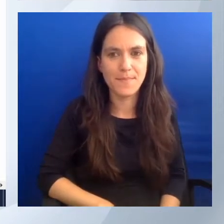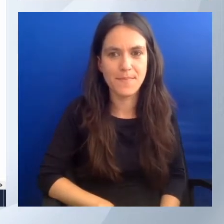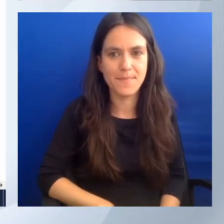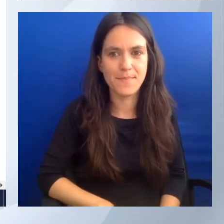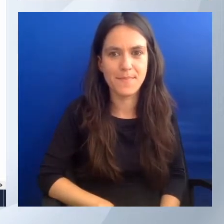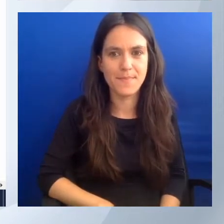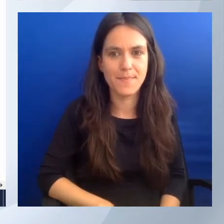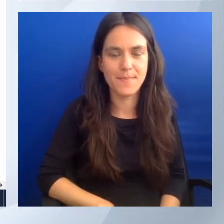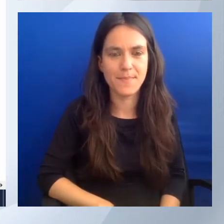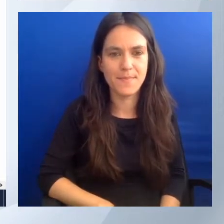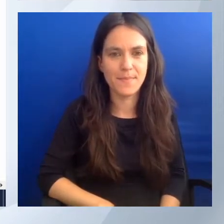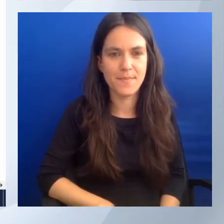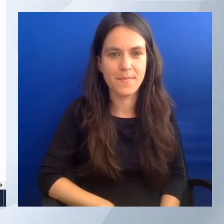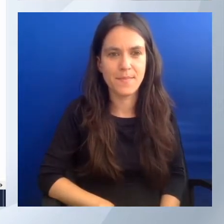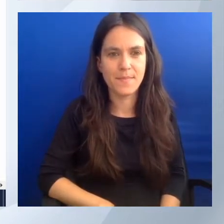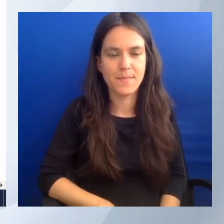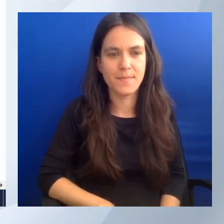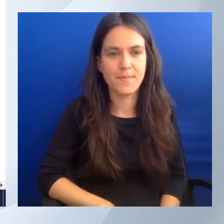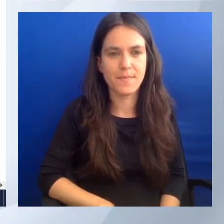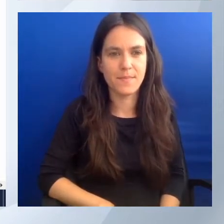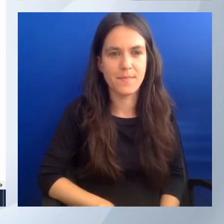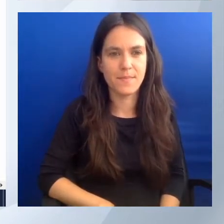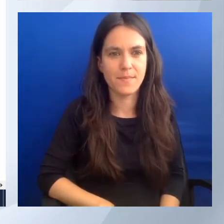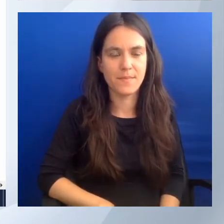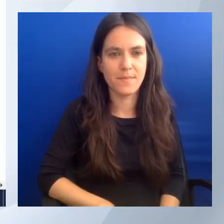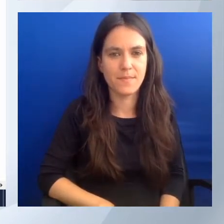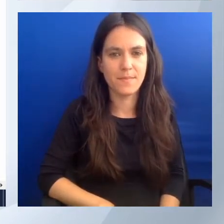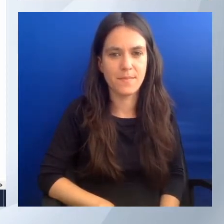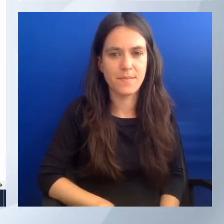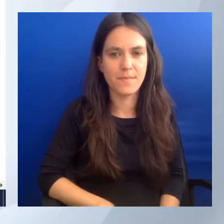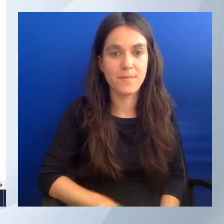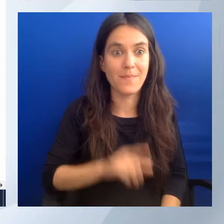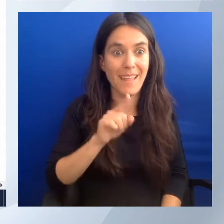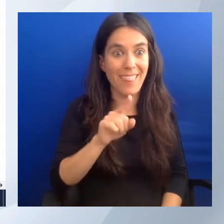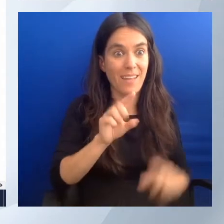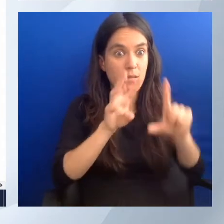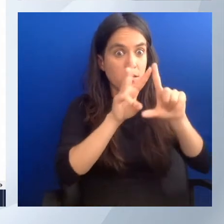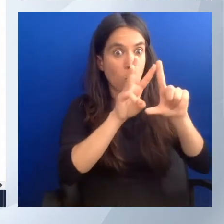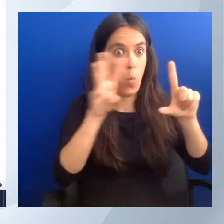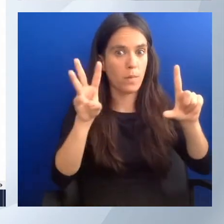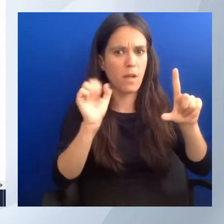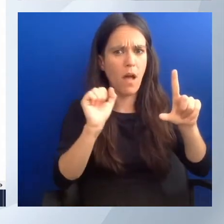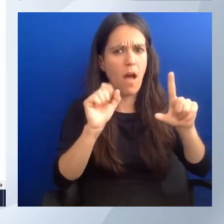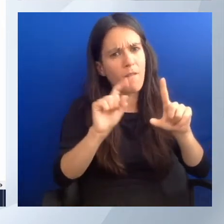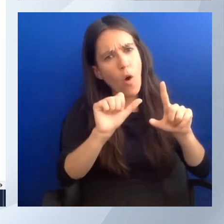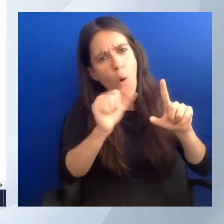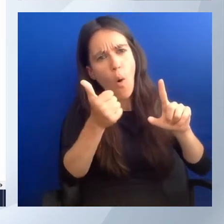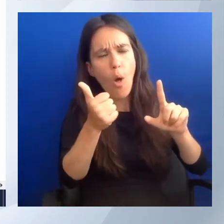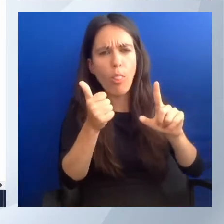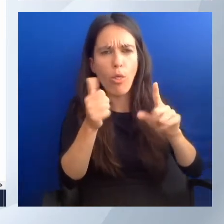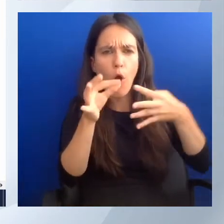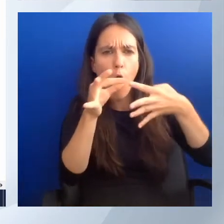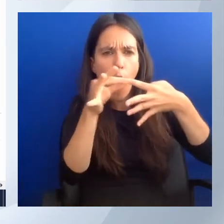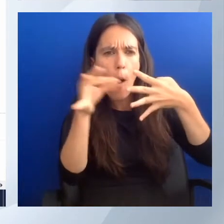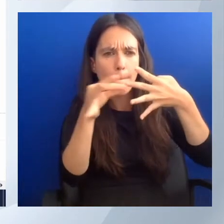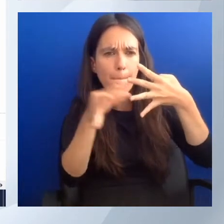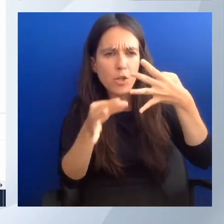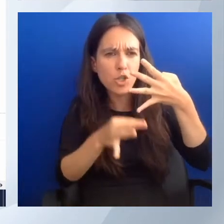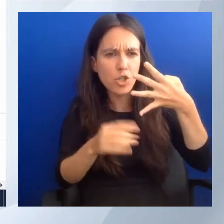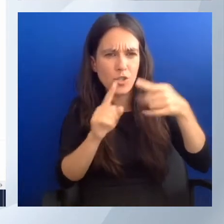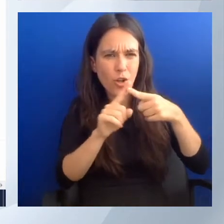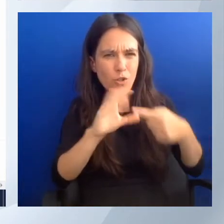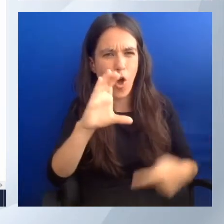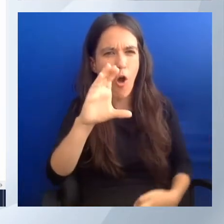Now, because it's a static web app, you do have some options as well. So let's have a quick look at the configuration. First of all,